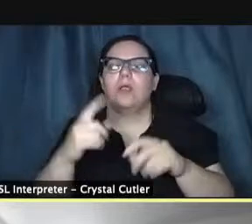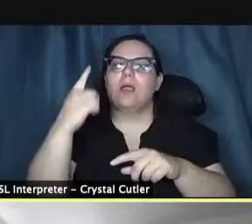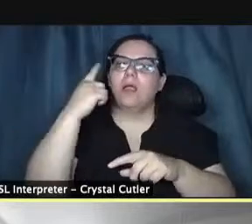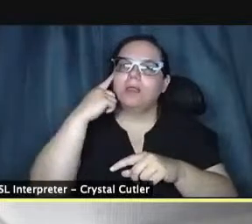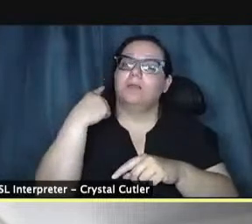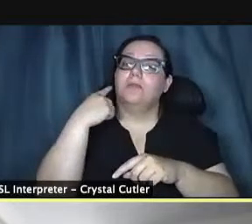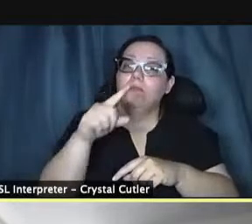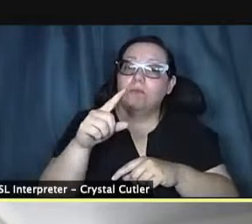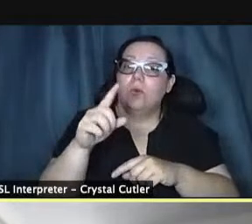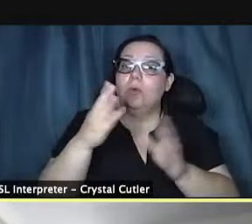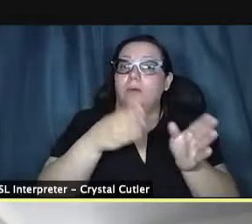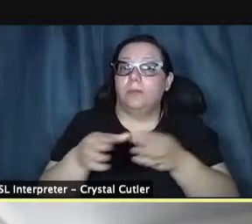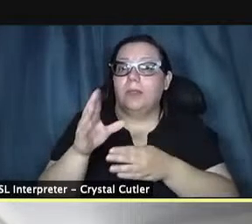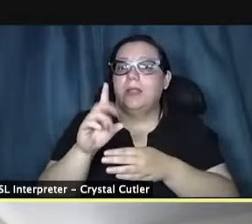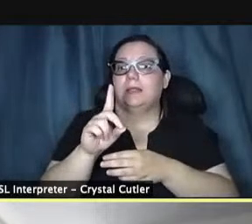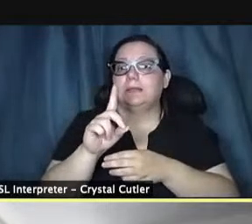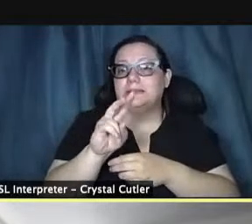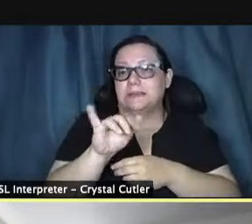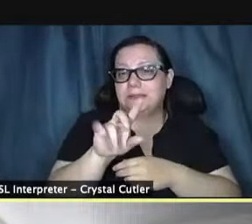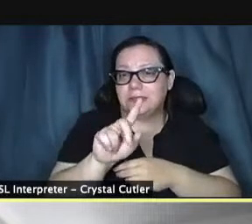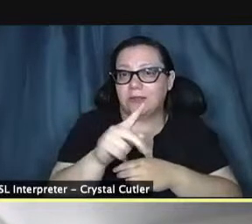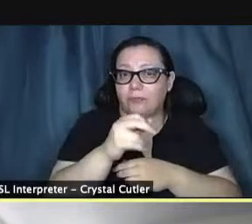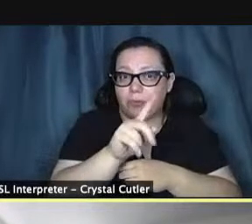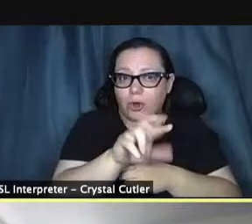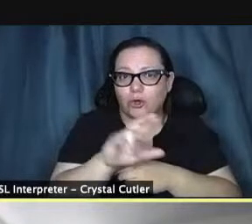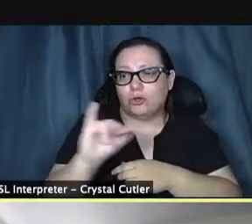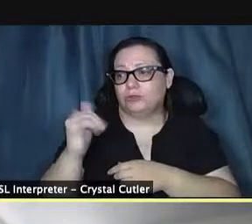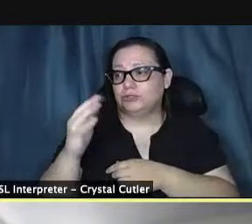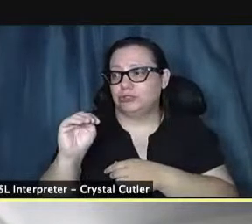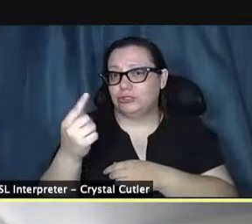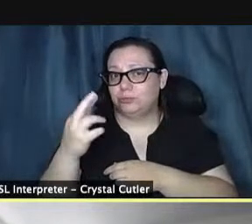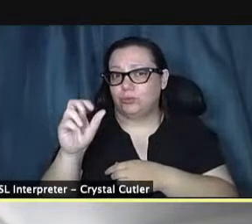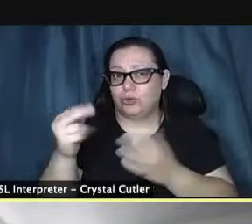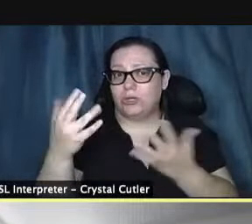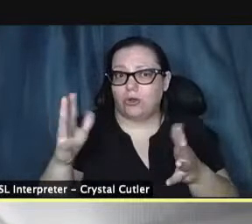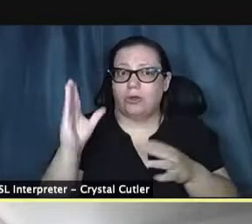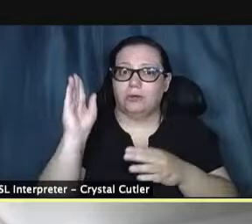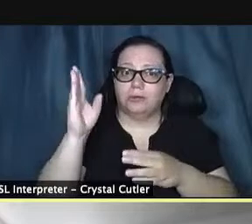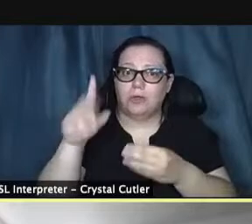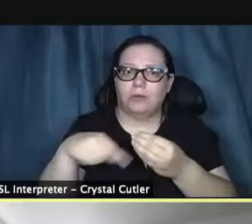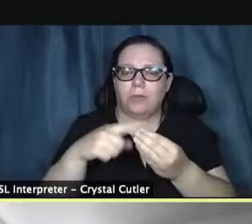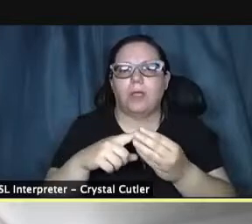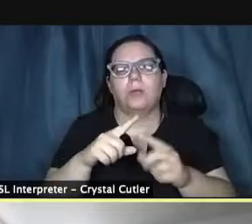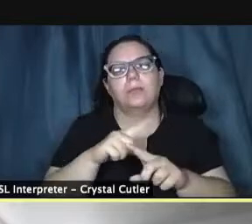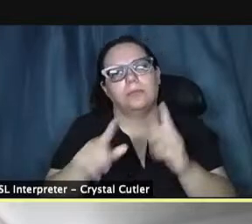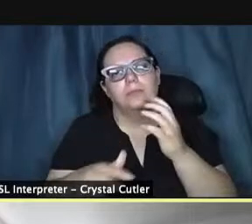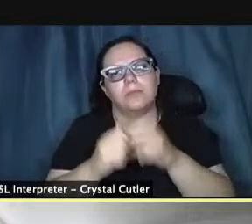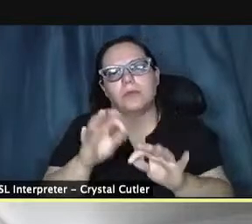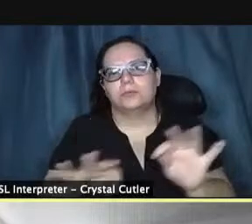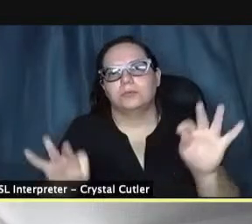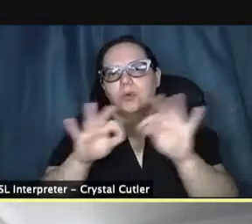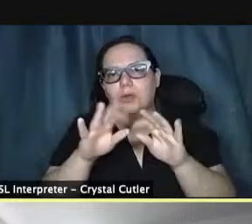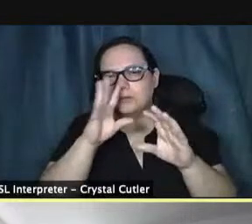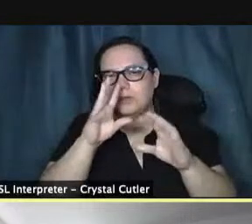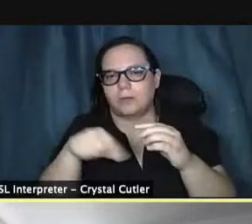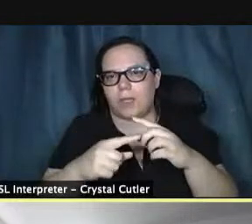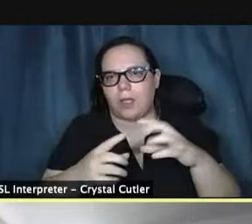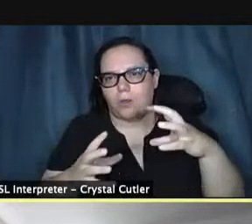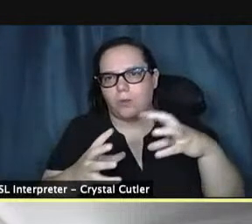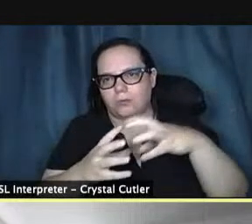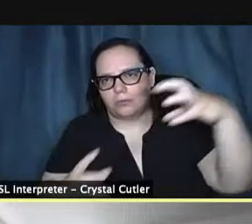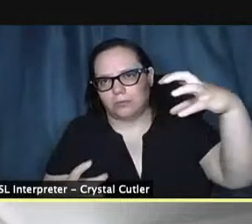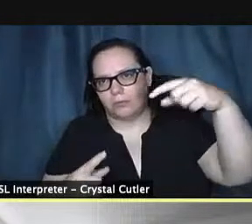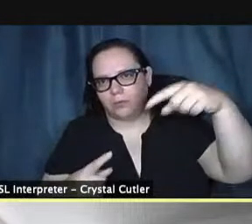Green talked about, among our most important data are those we'll get at the poles from the permanently shadowed regions. In orange, you can see exemplary,